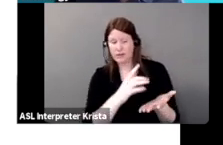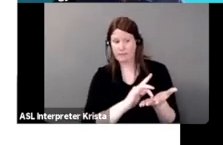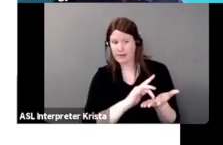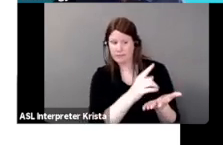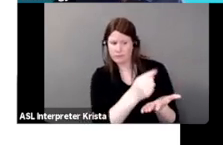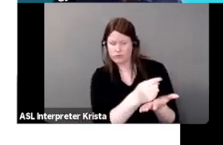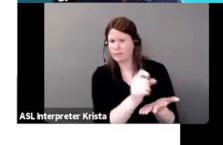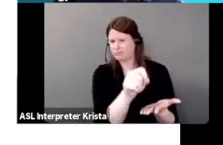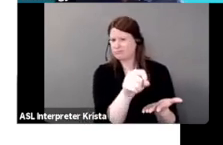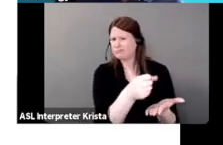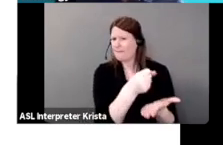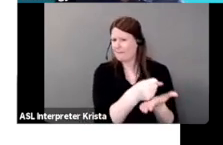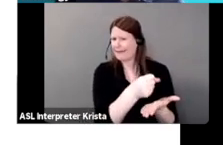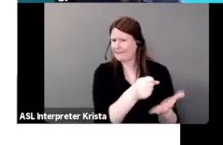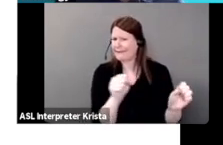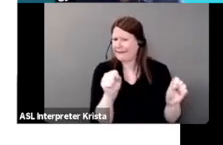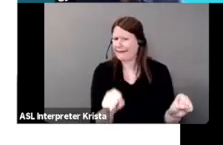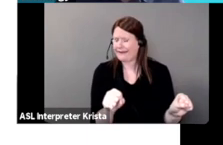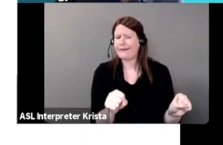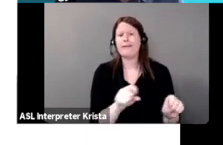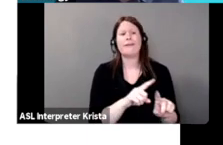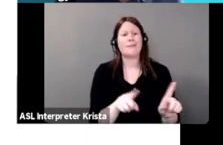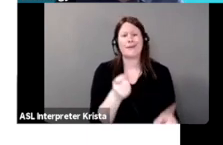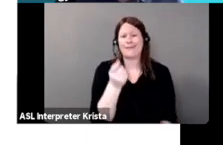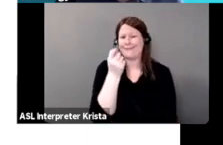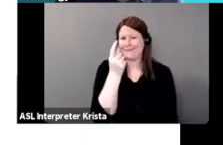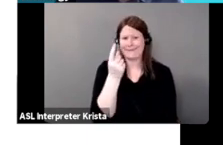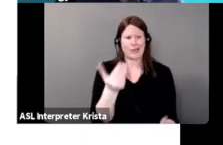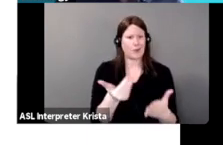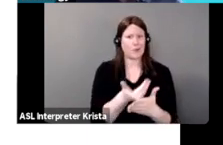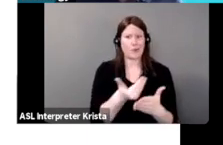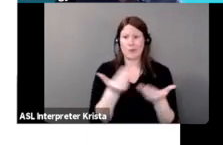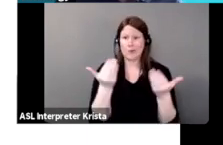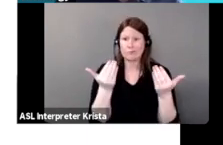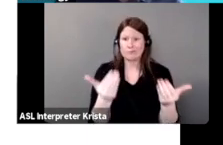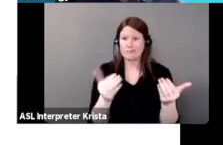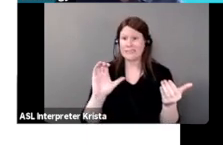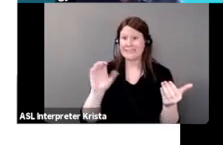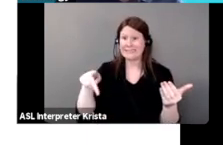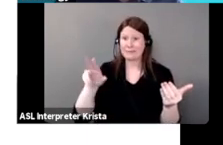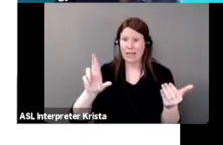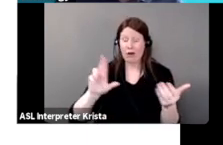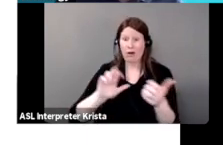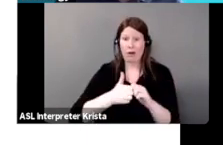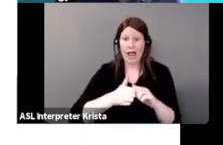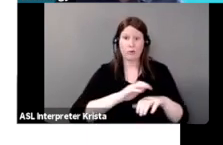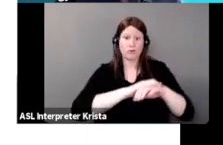patentable. But for instance, a new way of administering CPR would not be